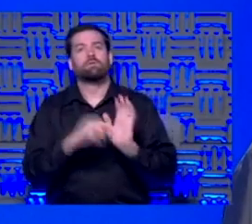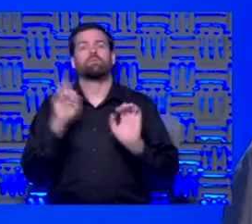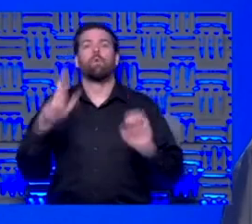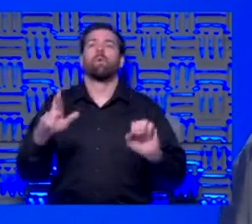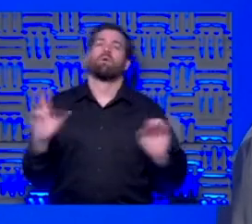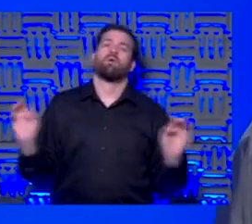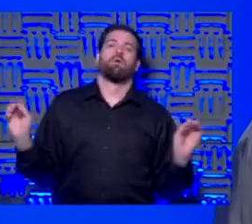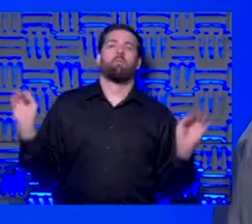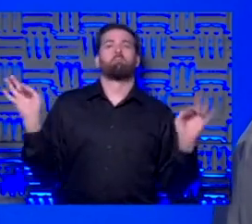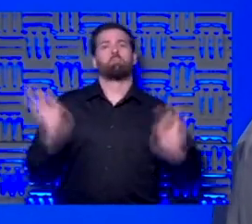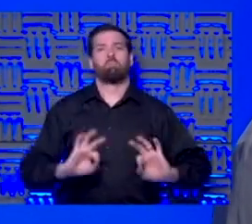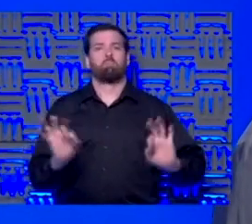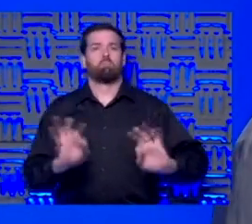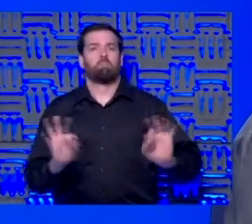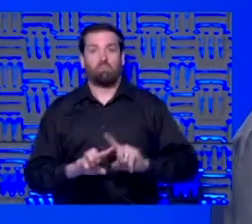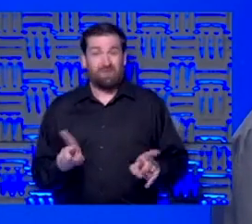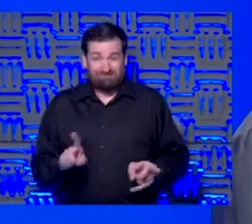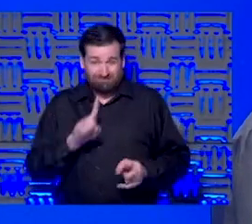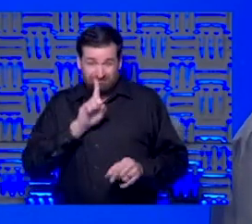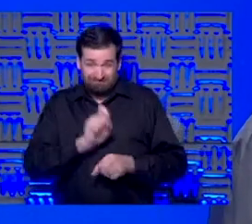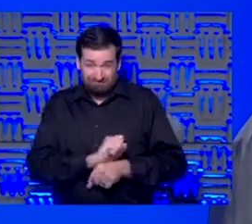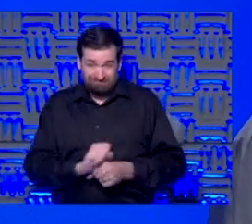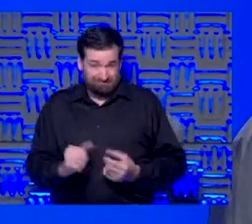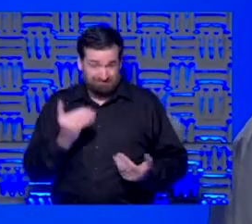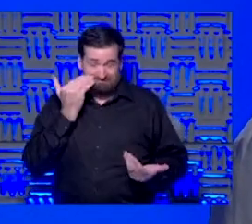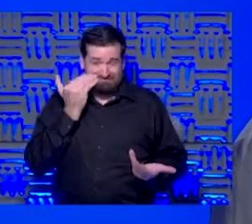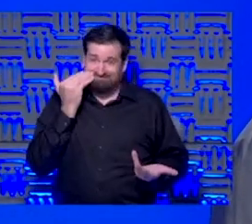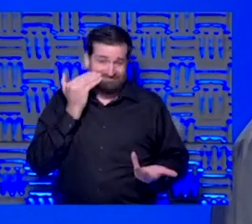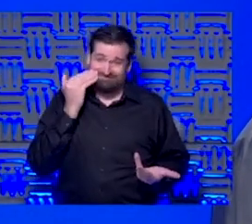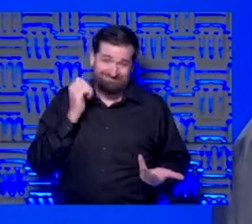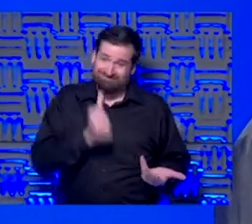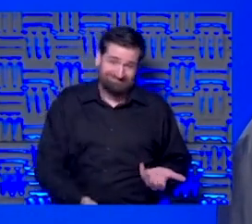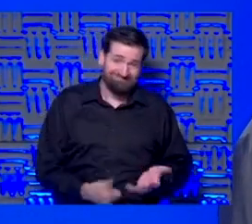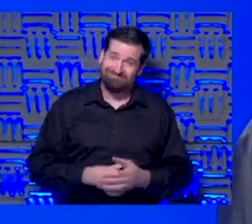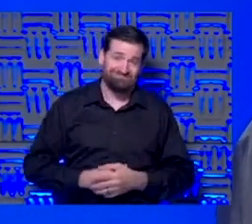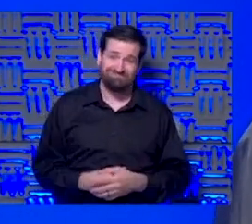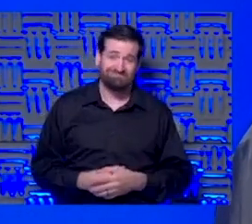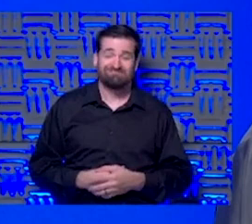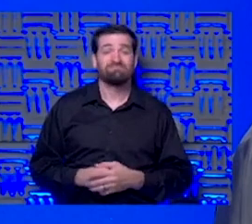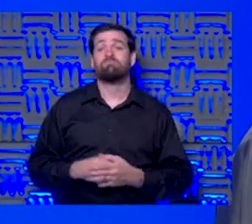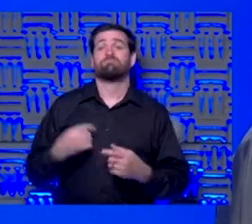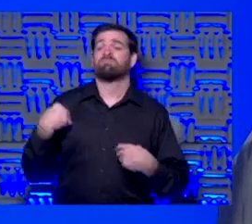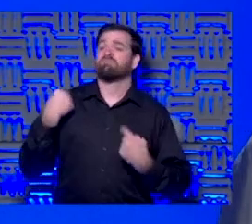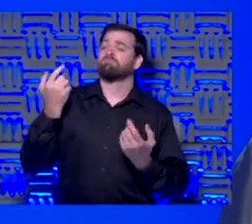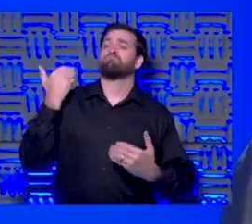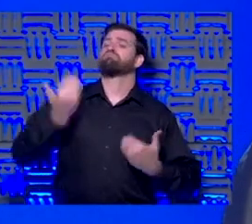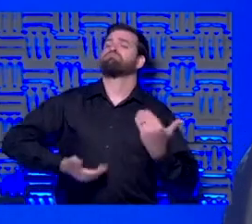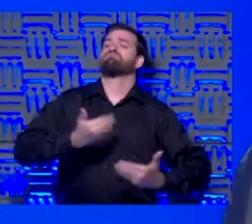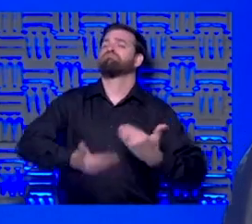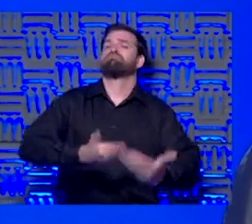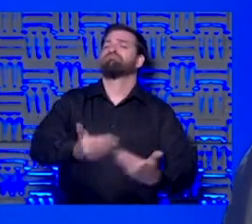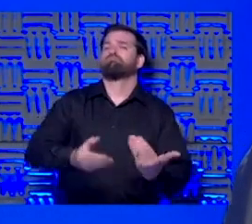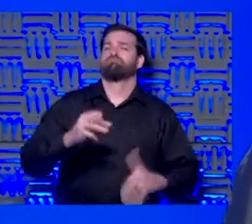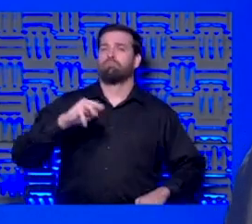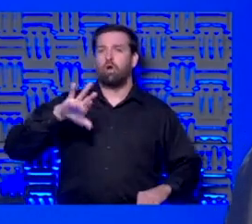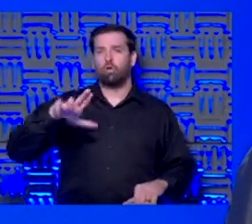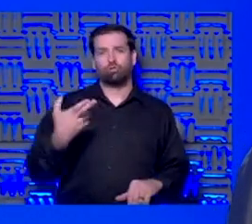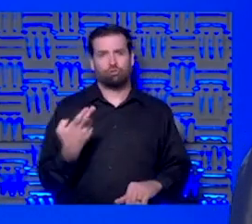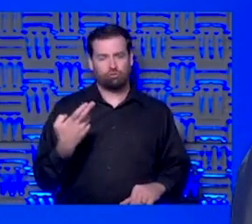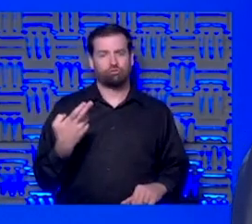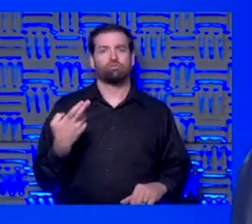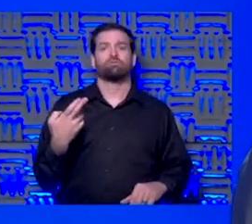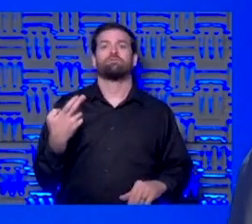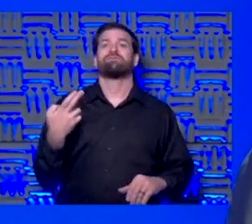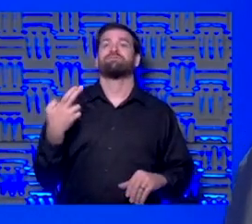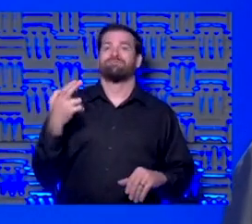lighter symptoms. But we don't know. Hopefully now, as we've kind of been going through this since March, essentially, we will start to